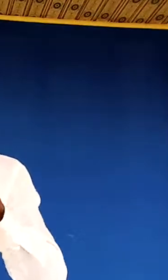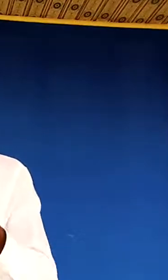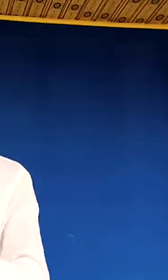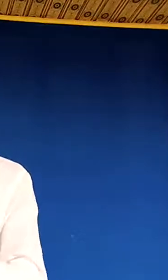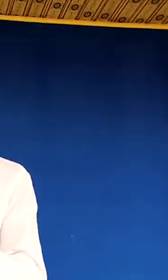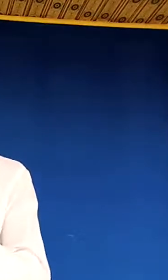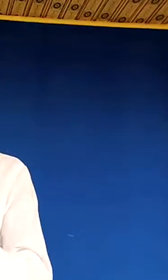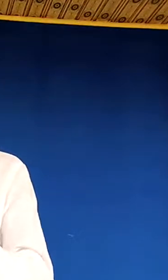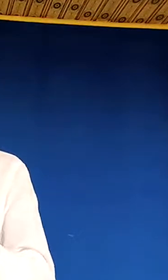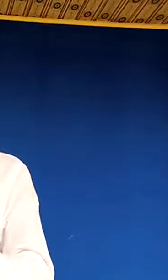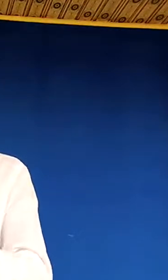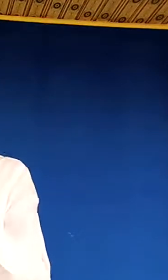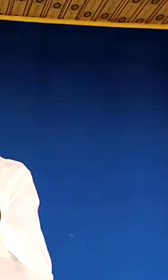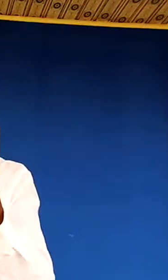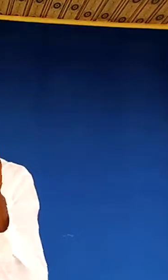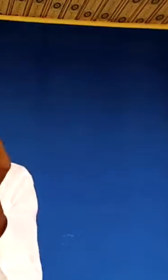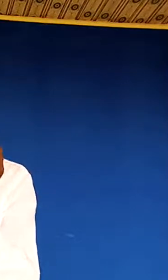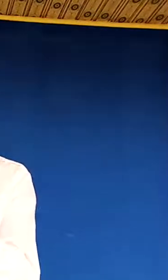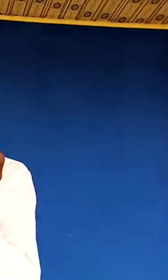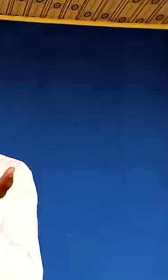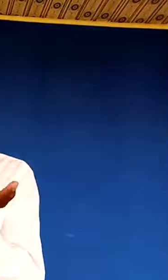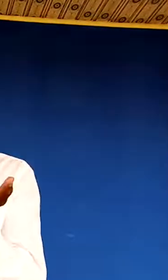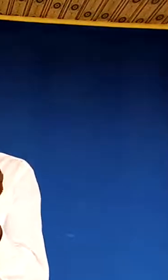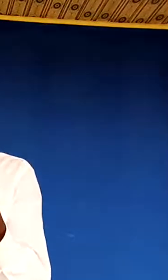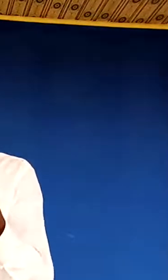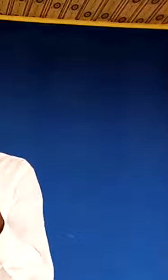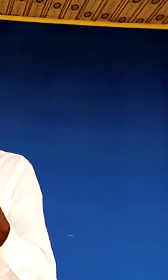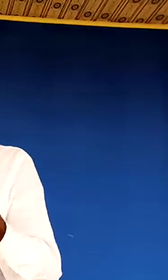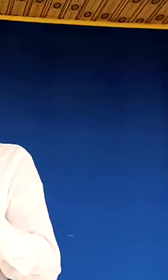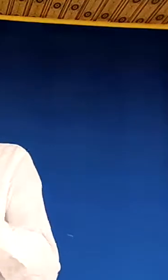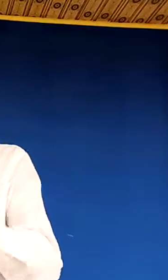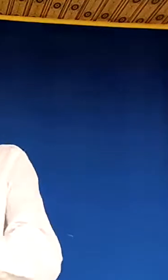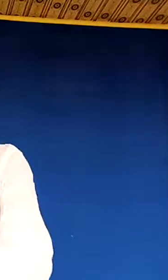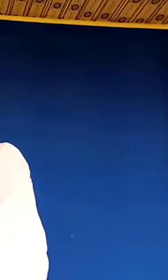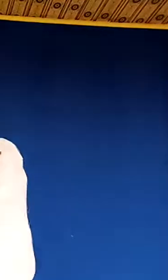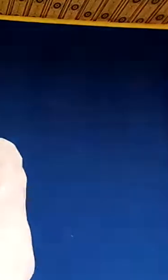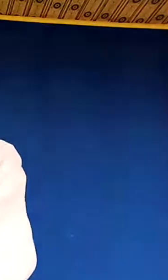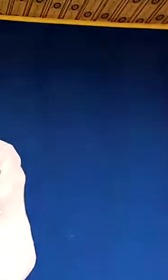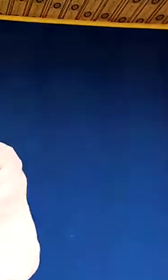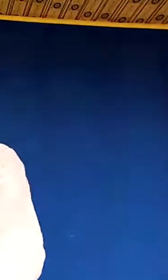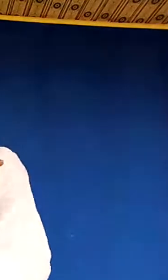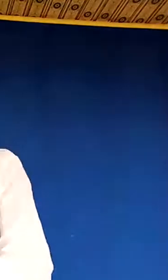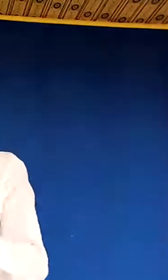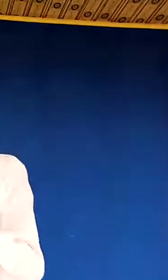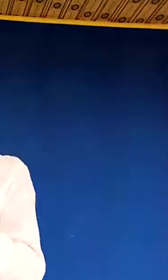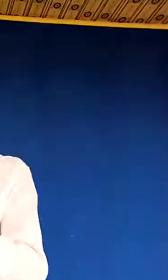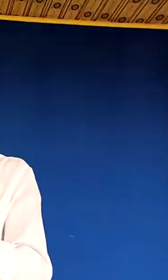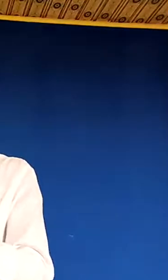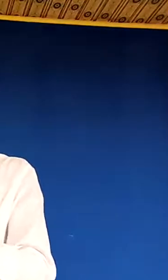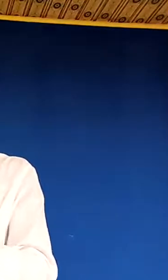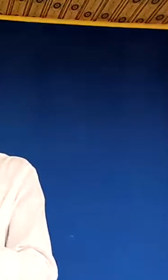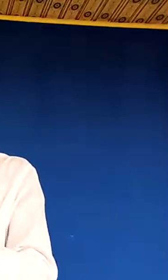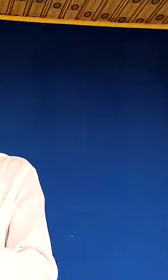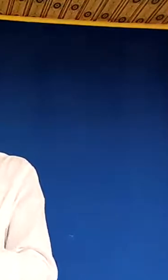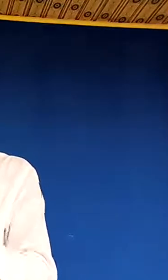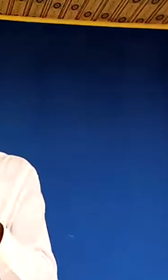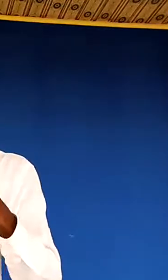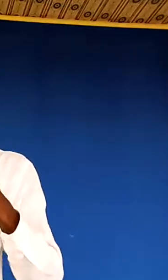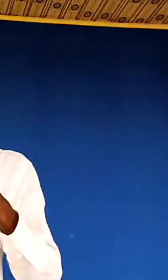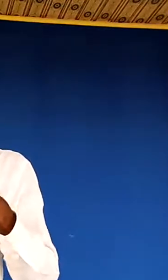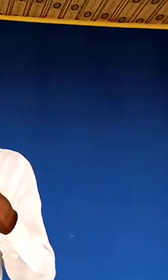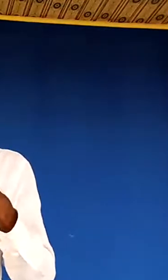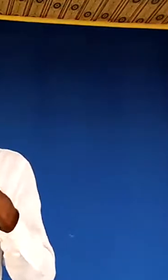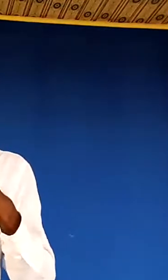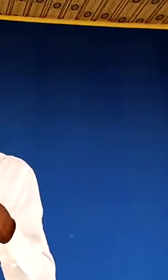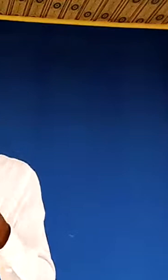families, conceive, and that is one of the reasons why she also has a fertility blog. She has a fertility